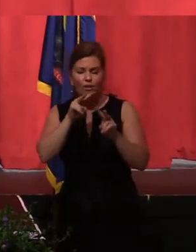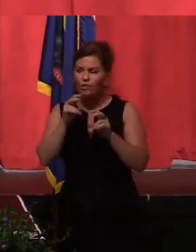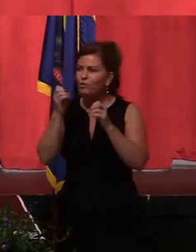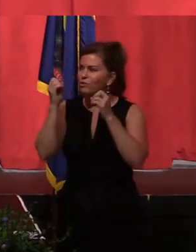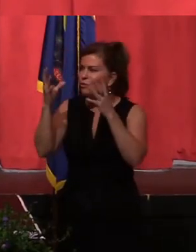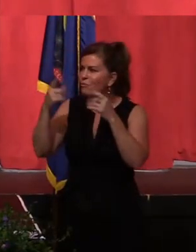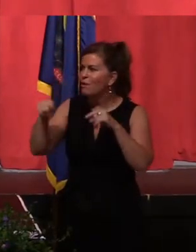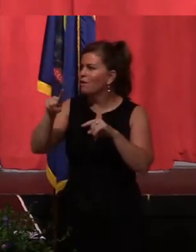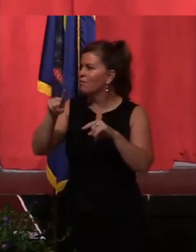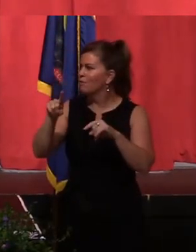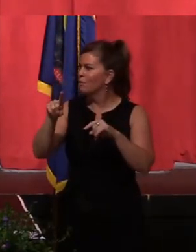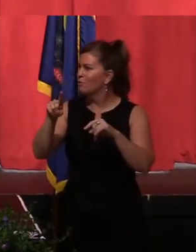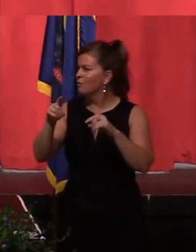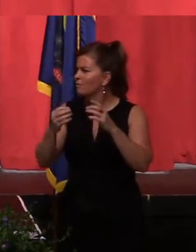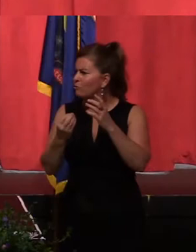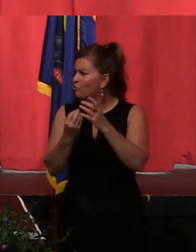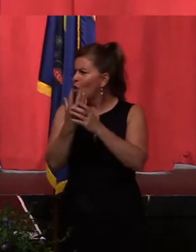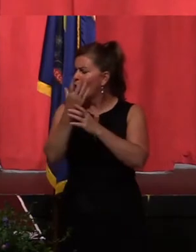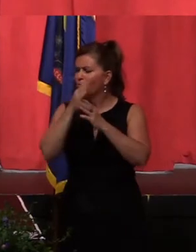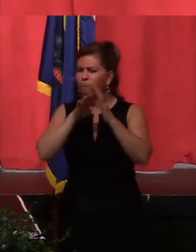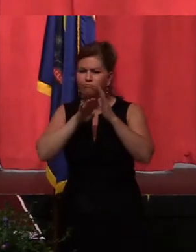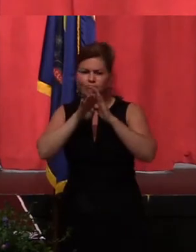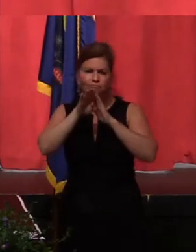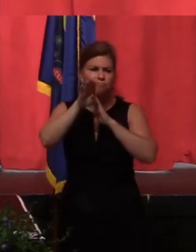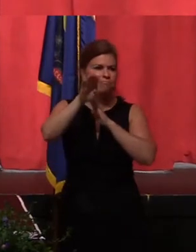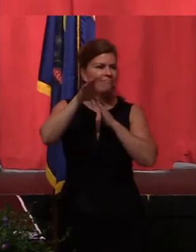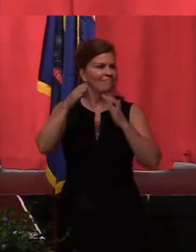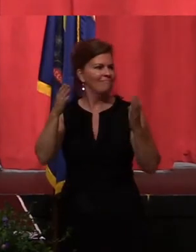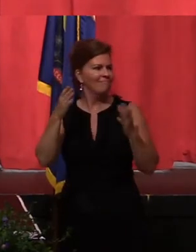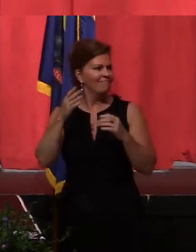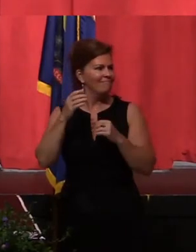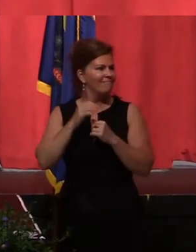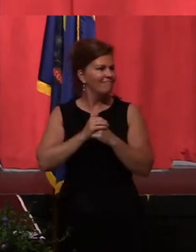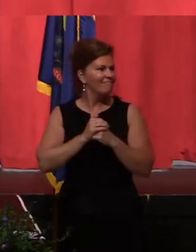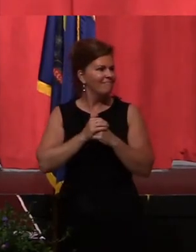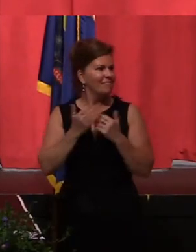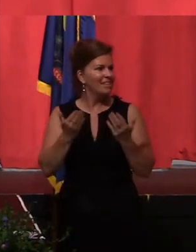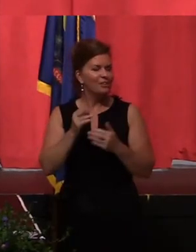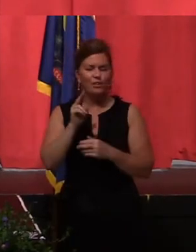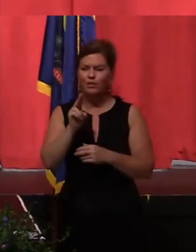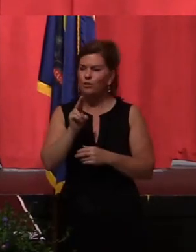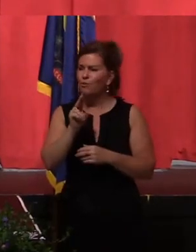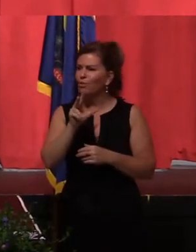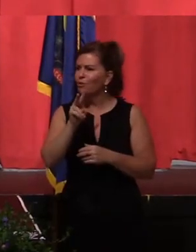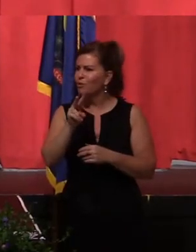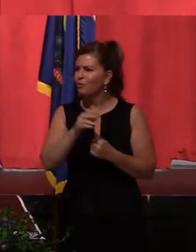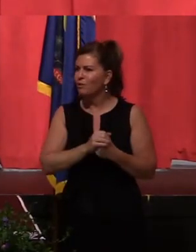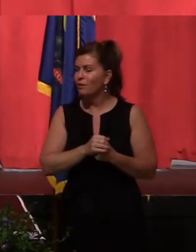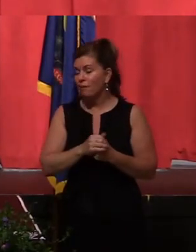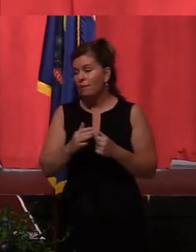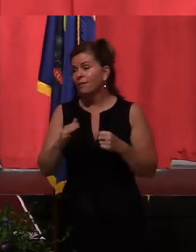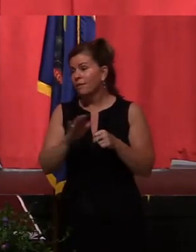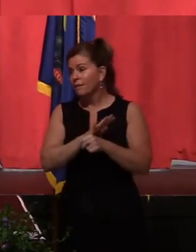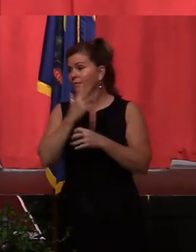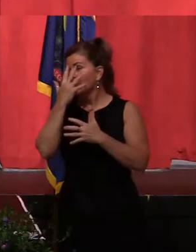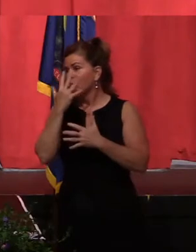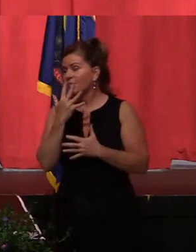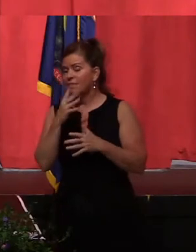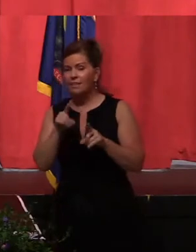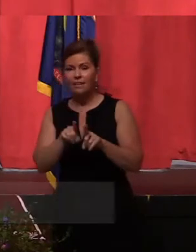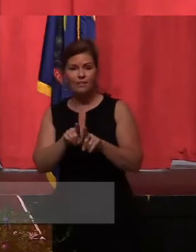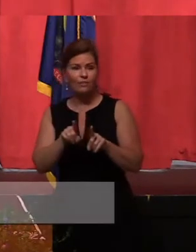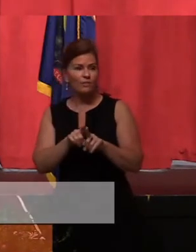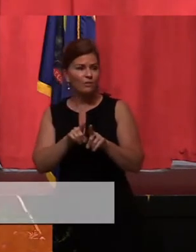past 4 to 6 years at U32. I'm filled with some sadness too, of course, because we can't all